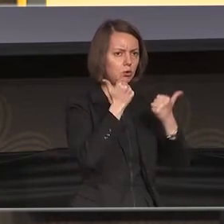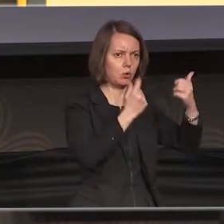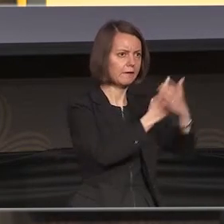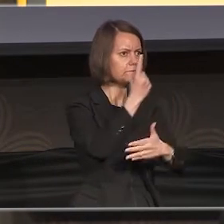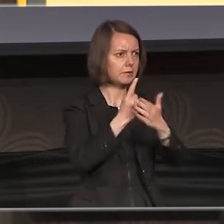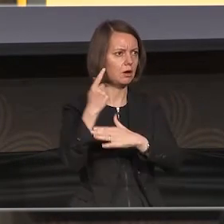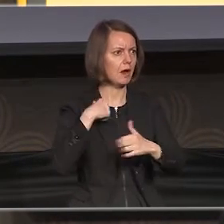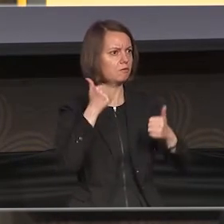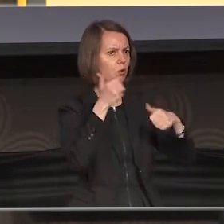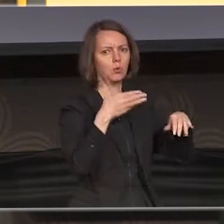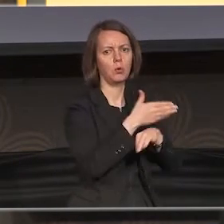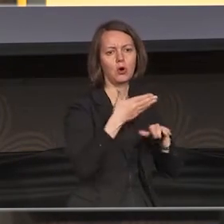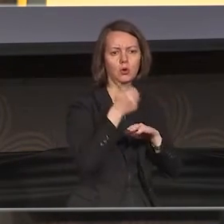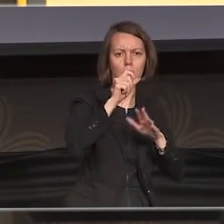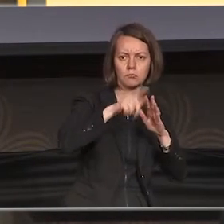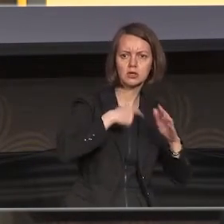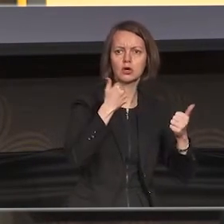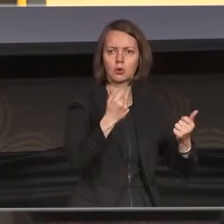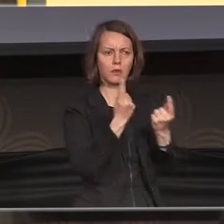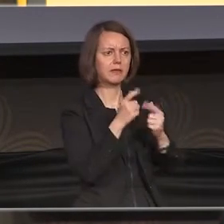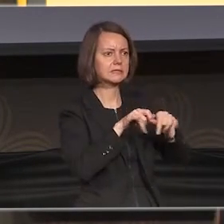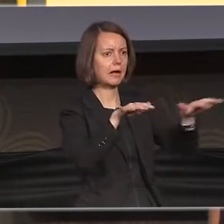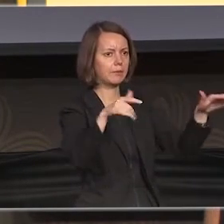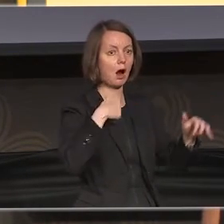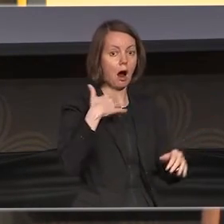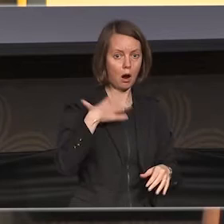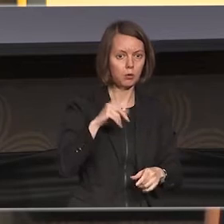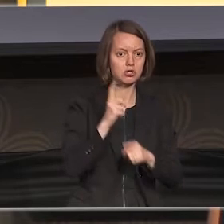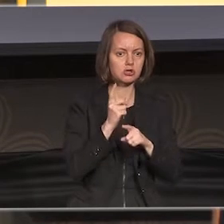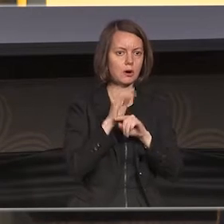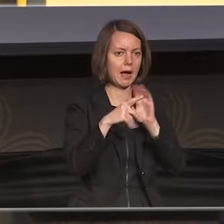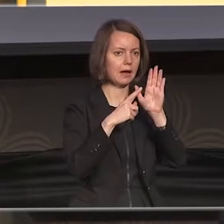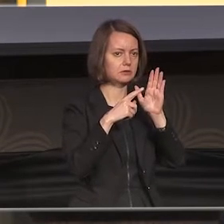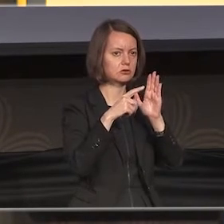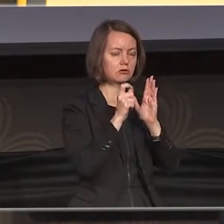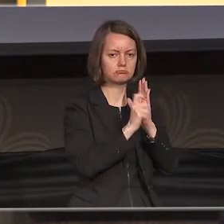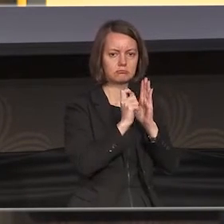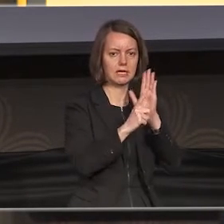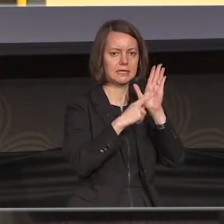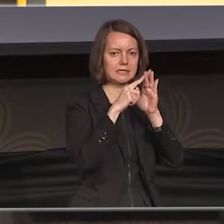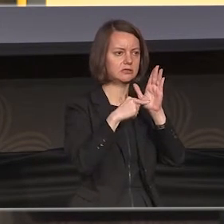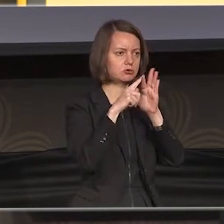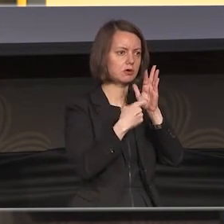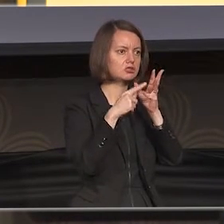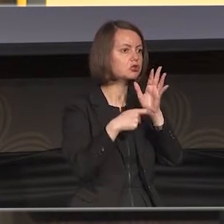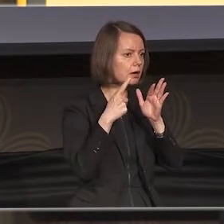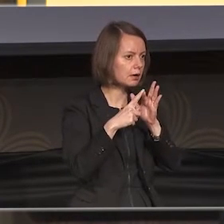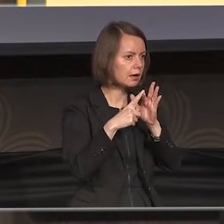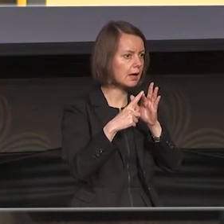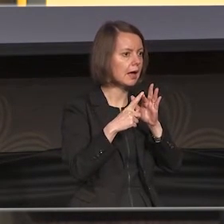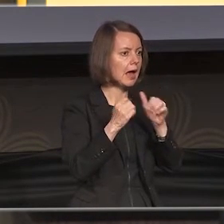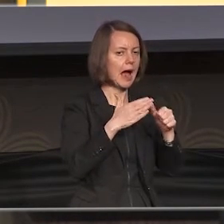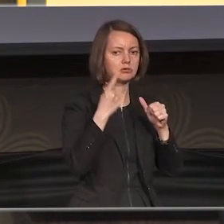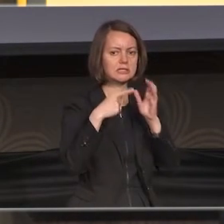is fabulous. And I personally wanted to focus on the literature that Aboriginal and Torres Strait Islander people are